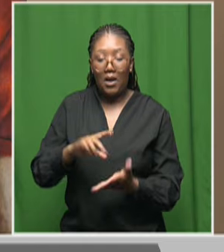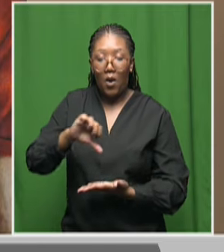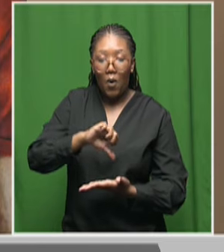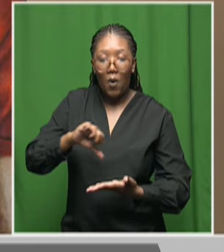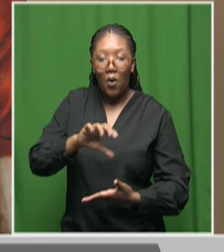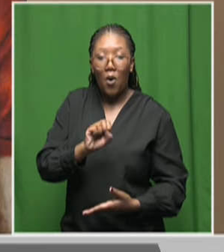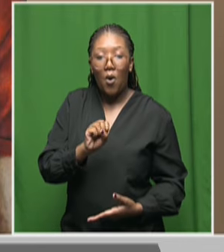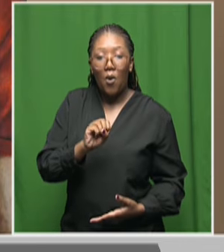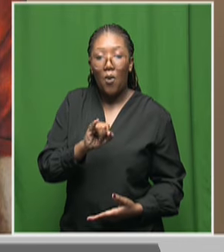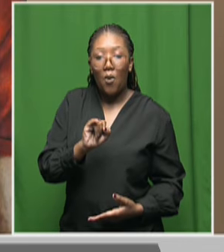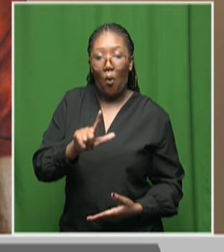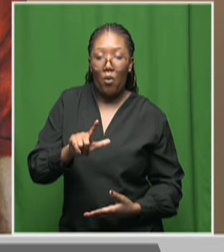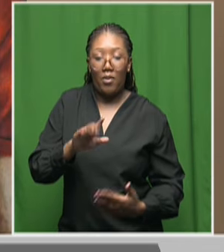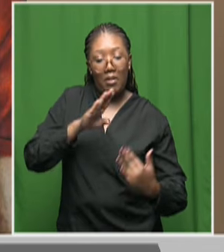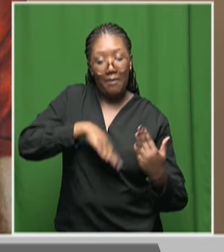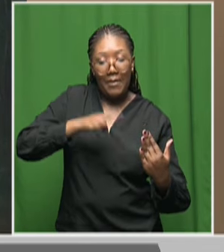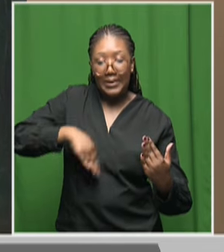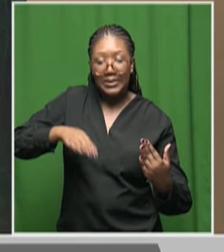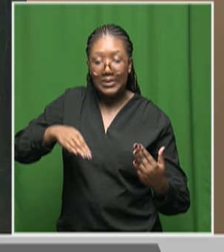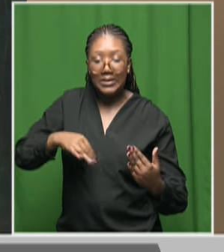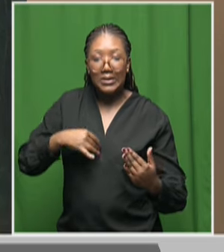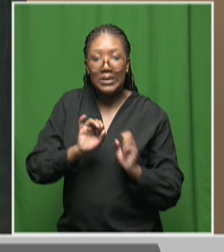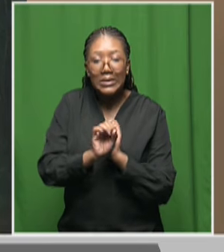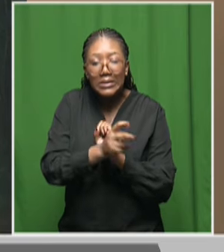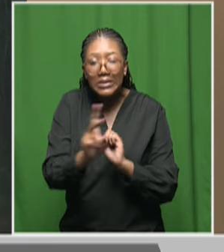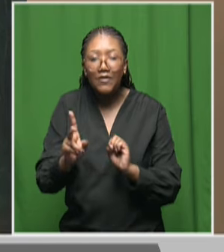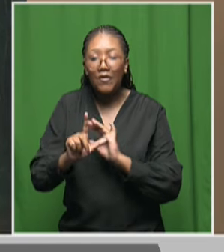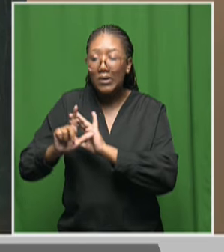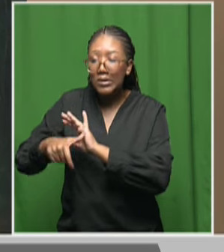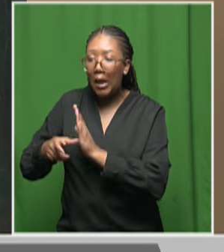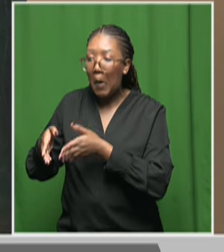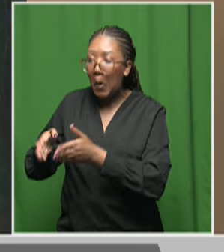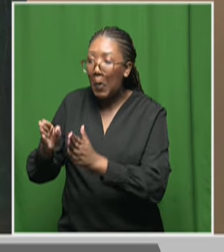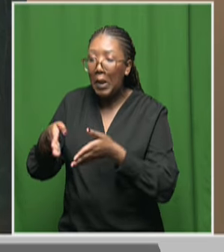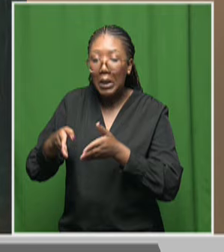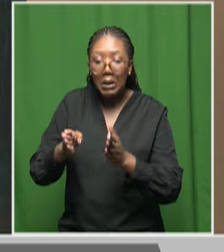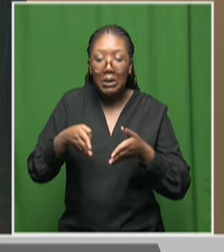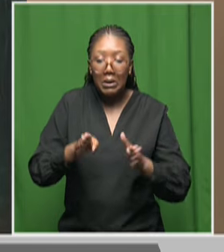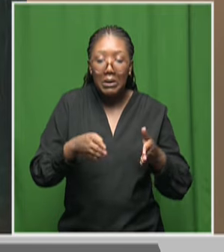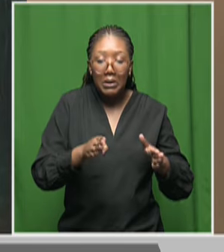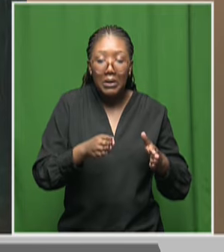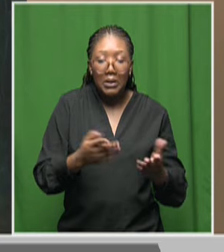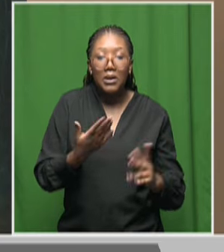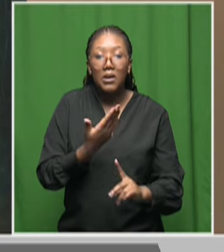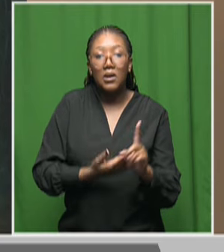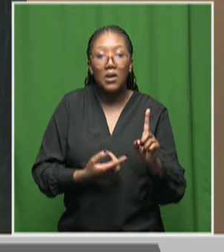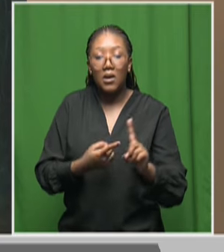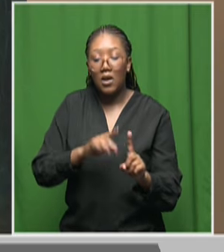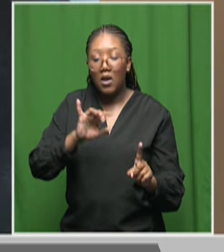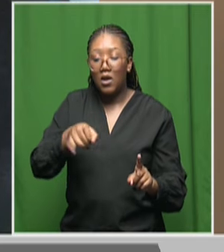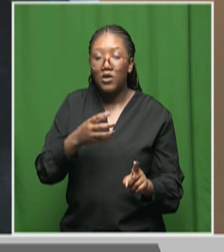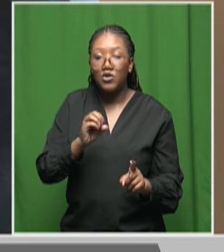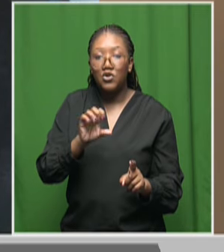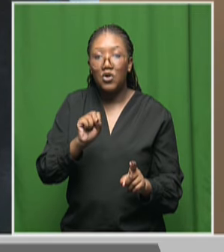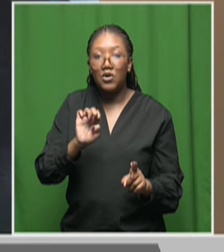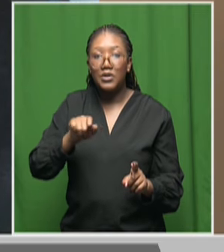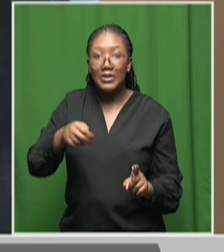to the point that different styles are explored. We see Joseph Dolby, the third place